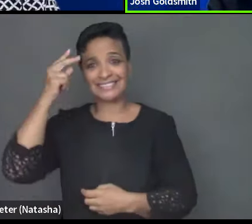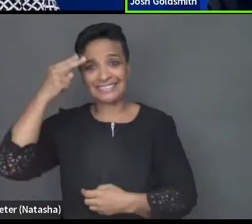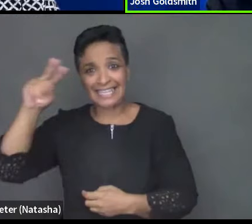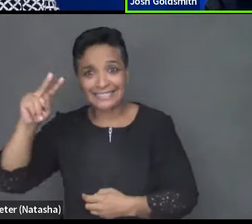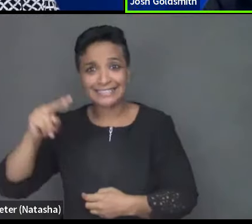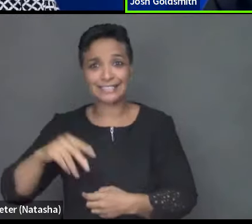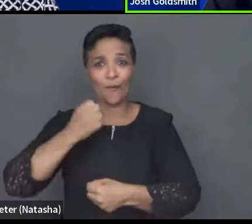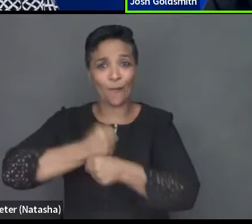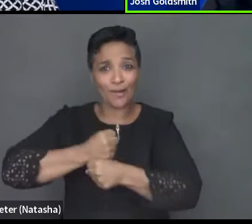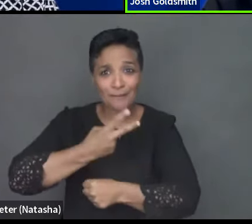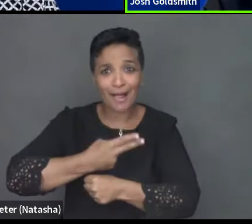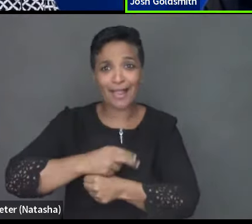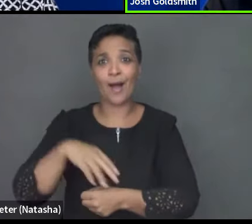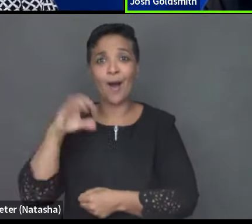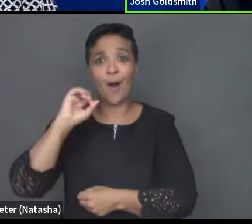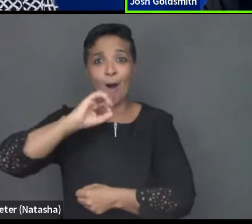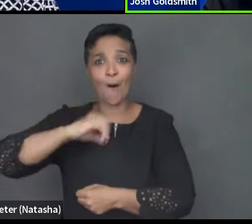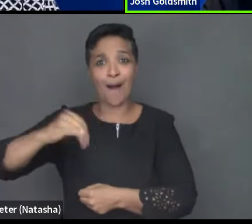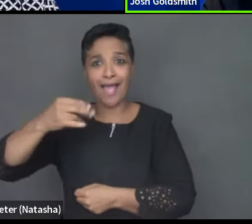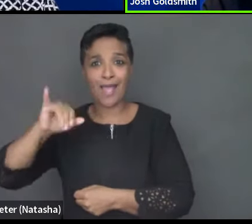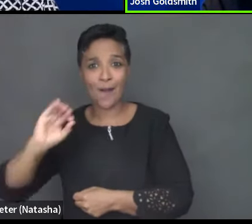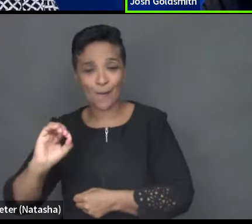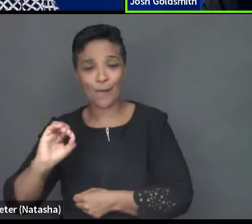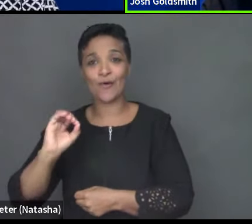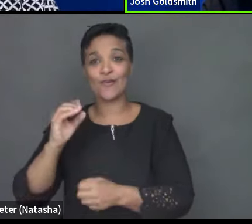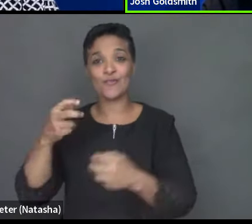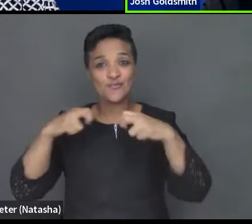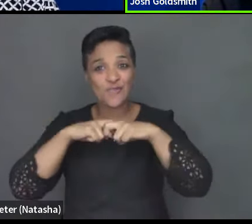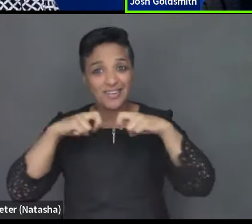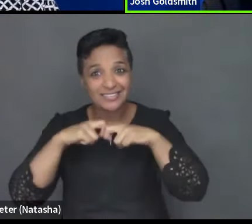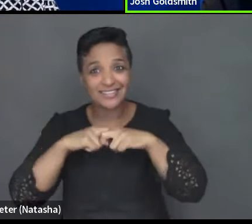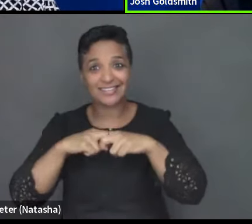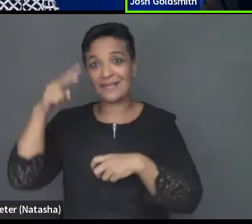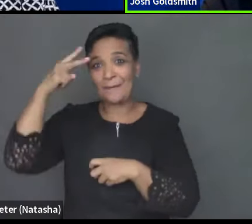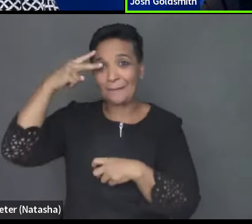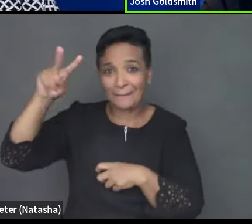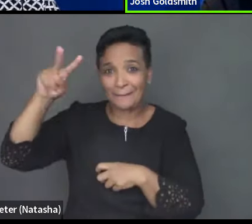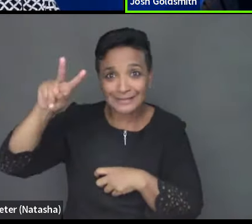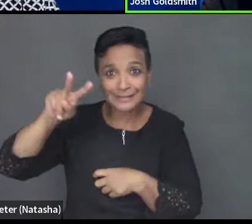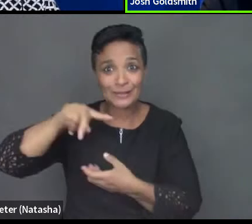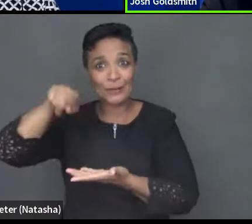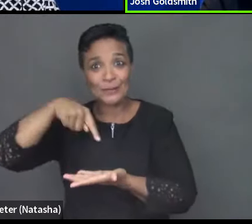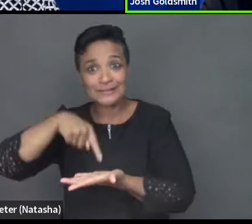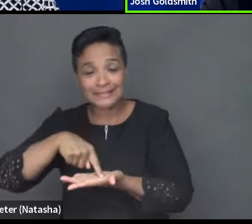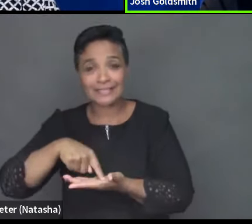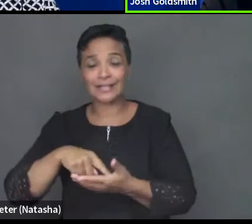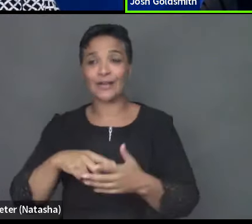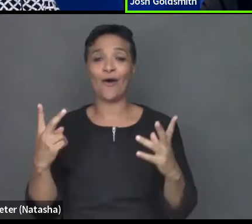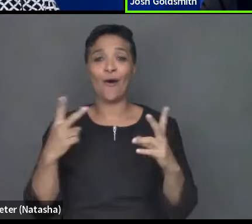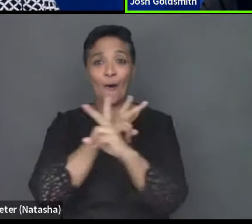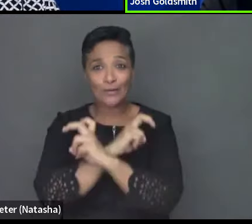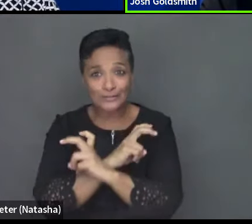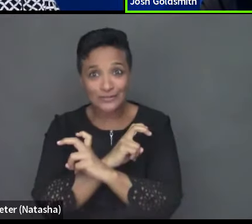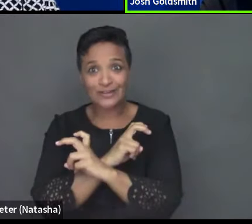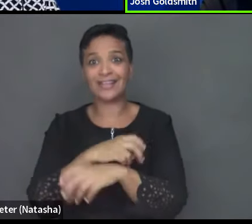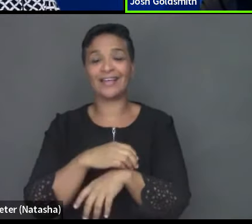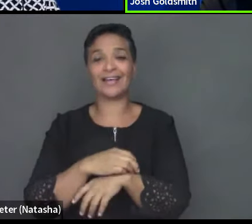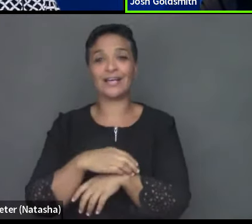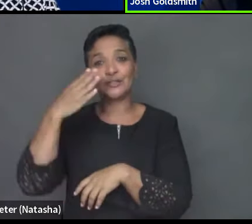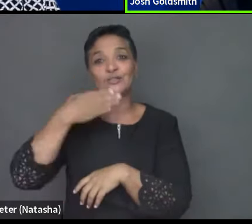Guatemala, Ohio, Brussels, Mexico City, Austria,